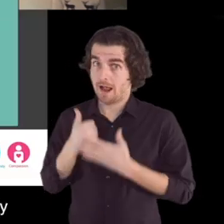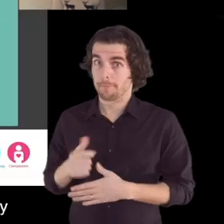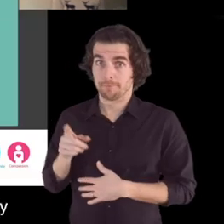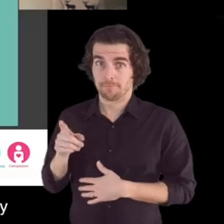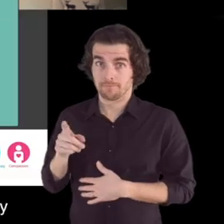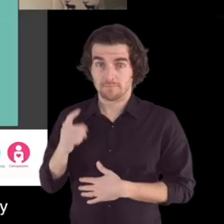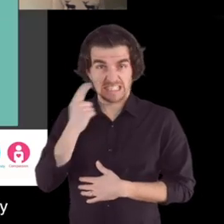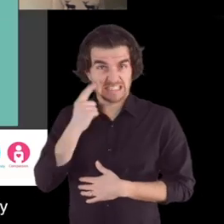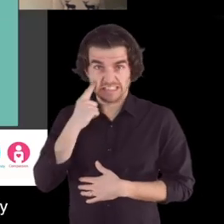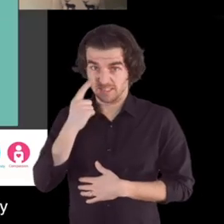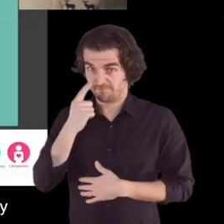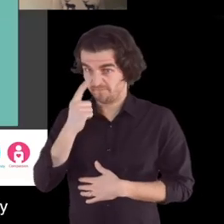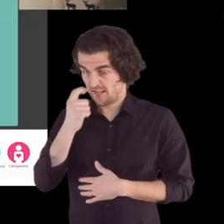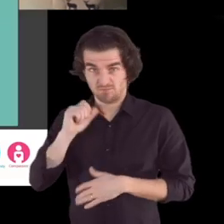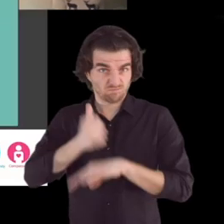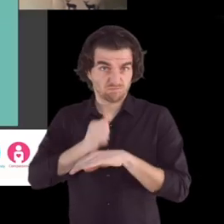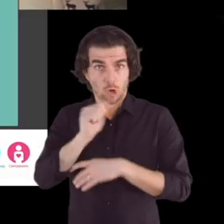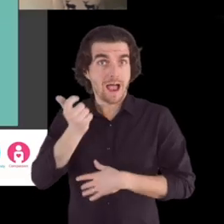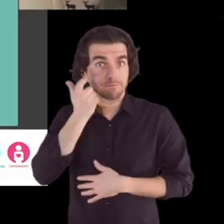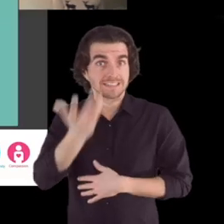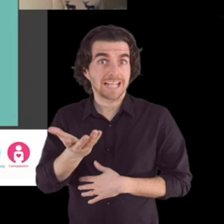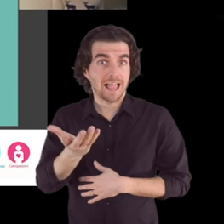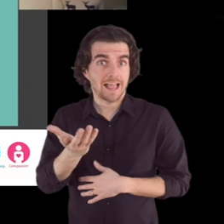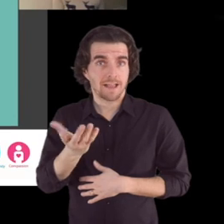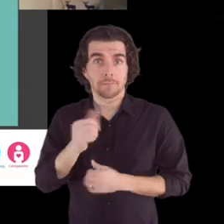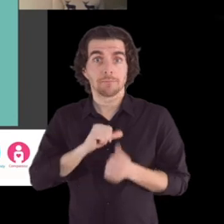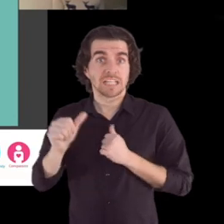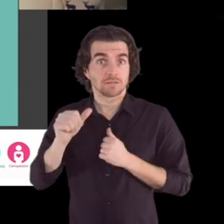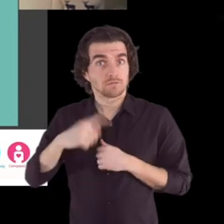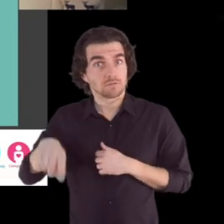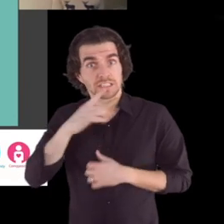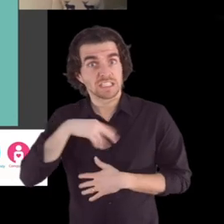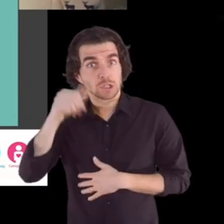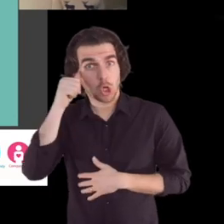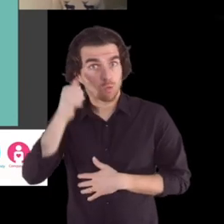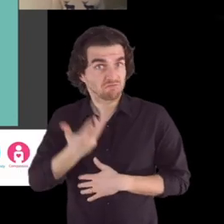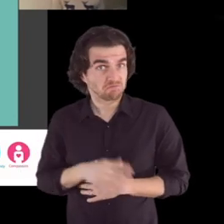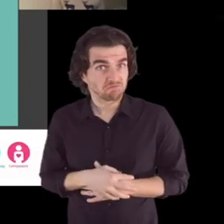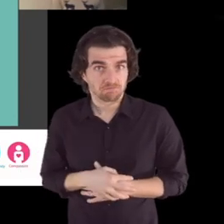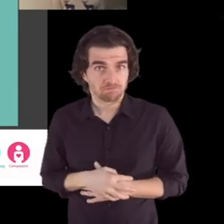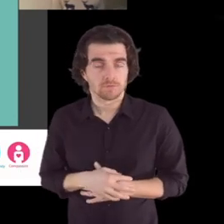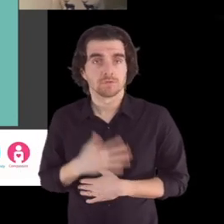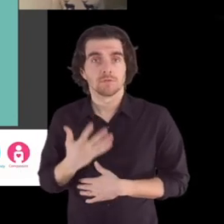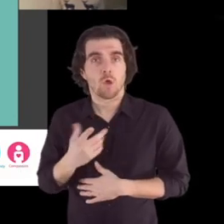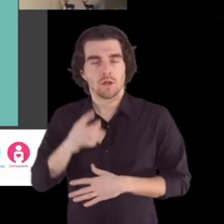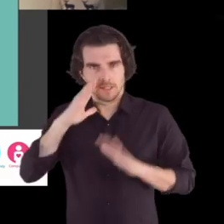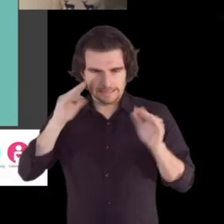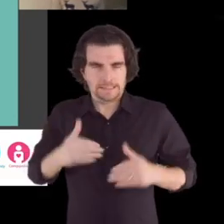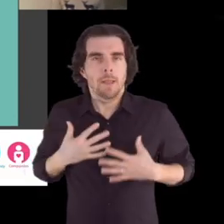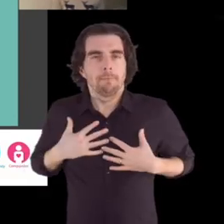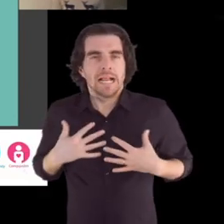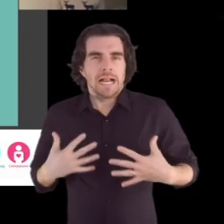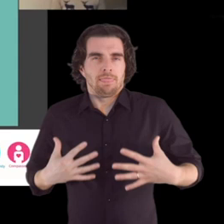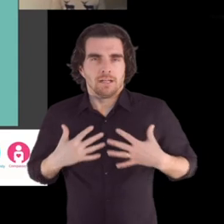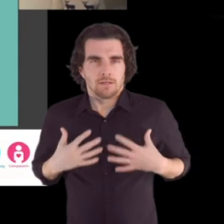So then another really helpful activity is something that can be really easily built into your everyday life. And the best part is no one would even know that you're doing it.